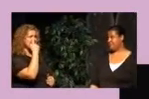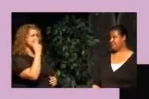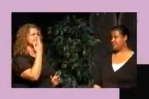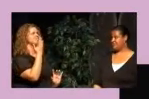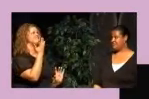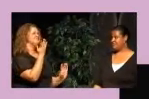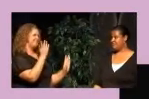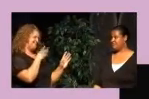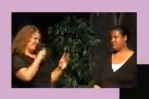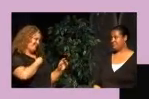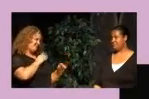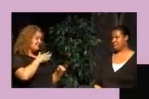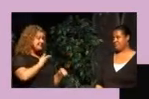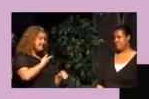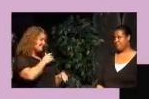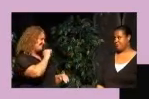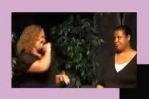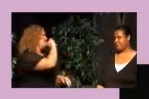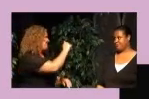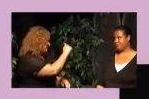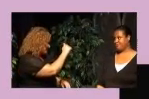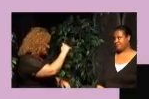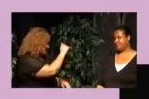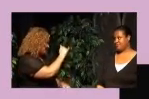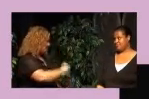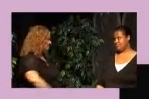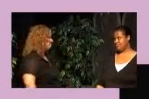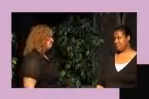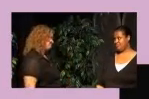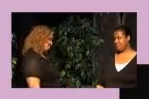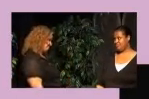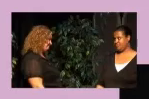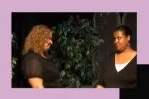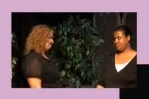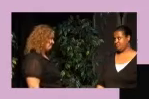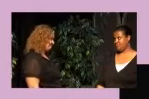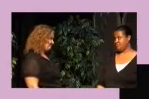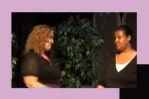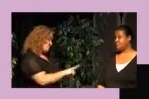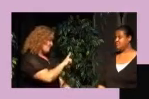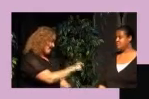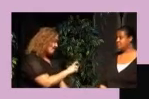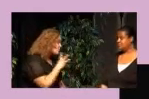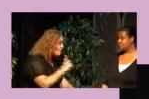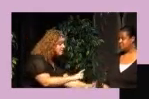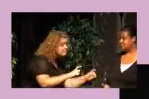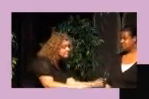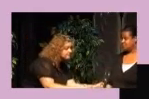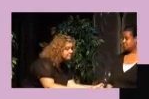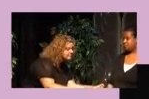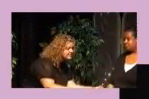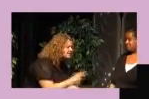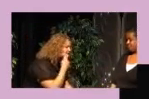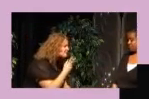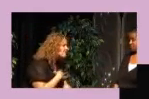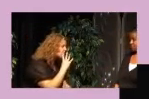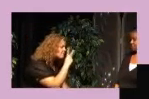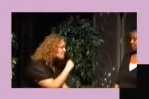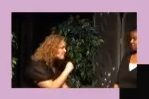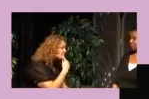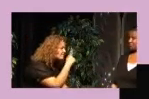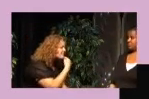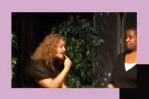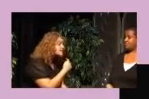I'm not upset, you know. I have seen it. You ask the water in any puddle what it's like. You ask